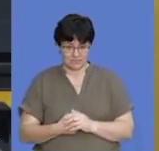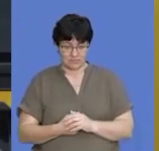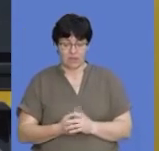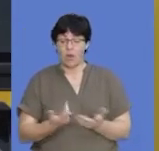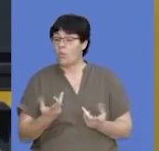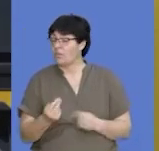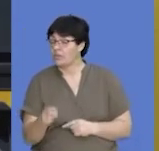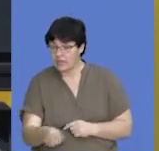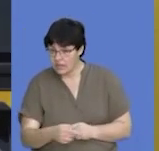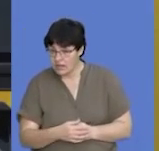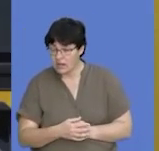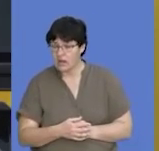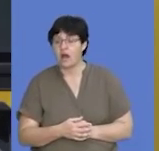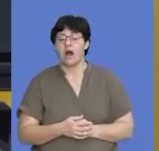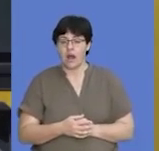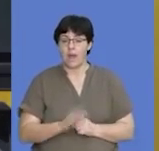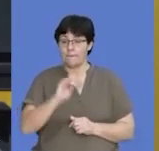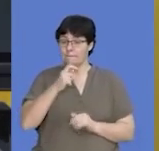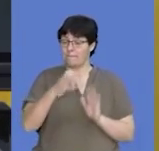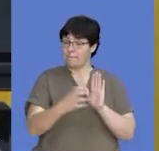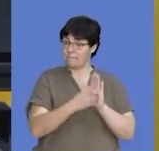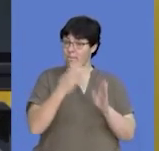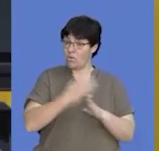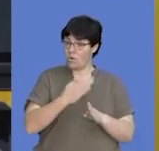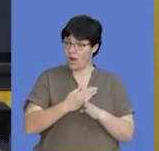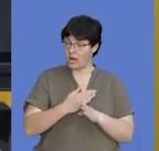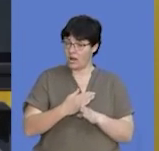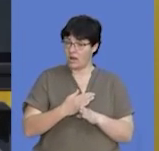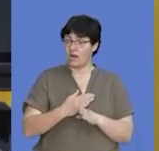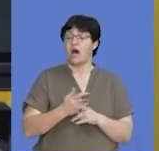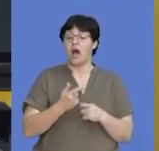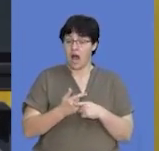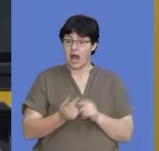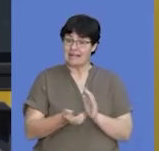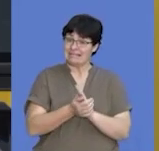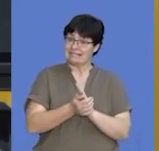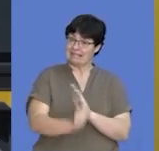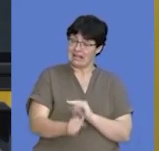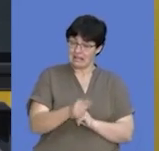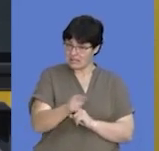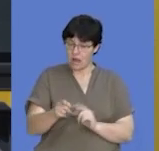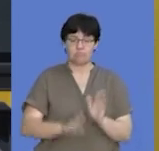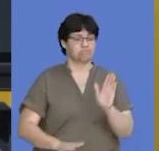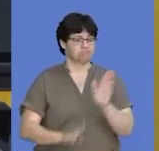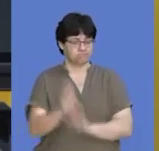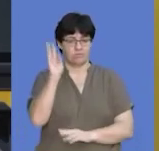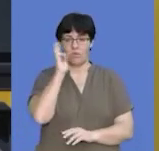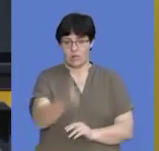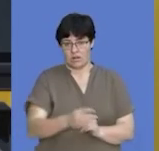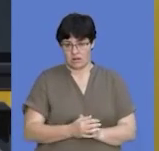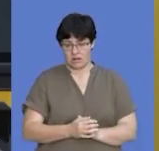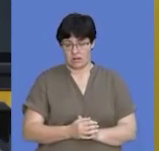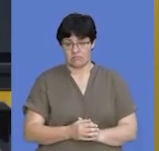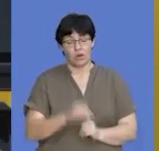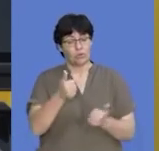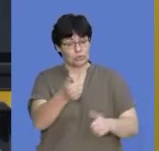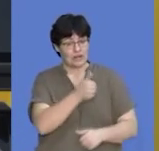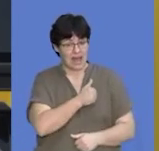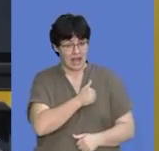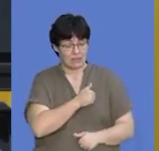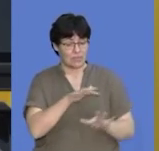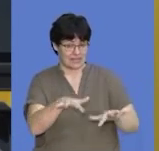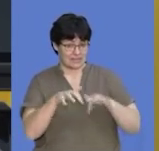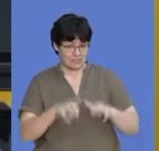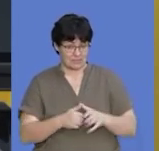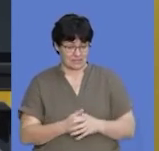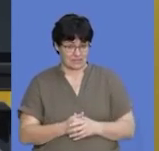that, remember guys, map work, geographical skills and techniques is where you're going to pass geography. Good luck with your